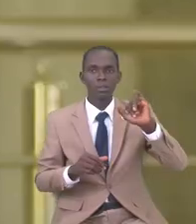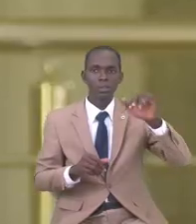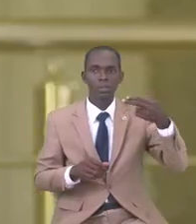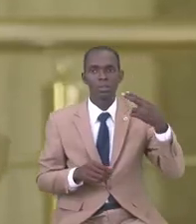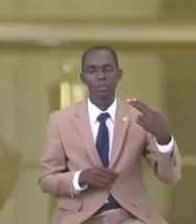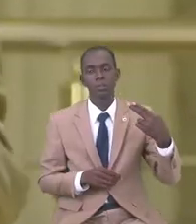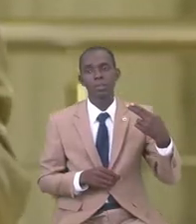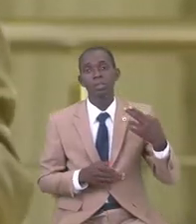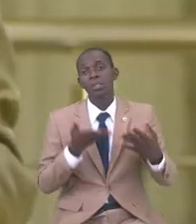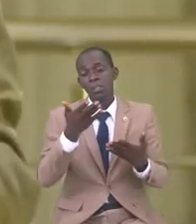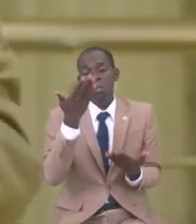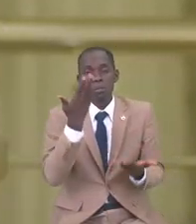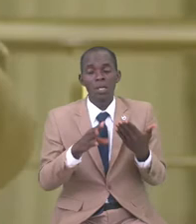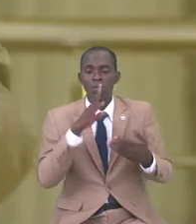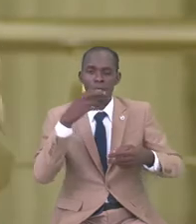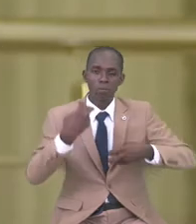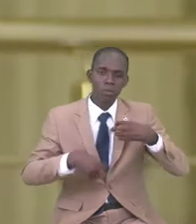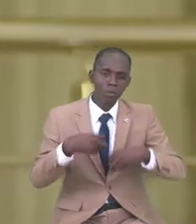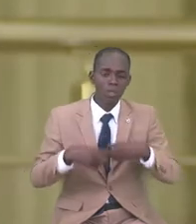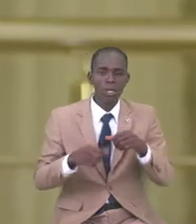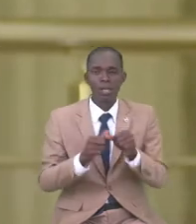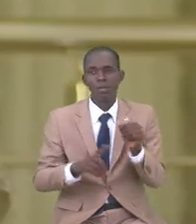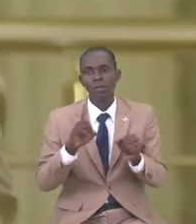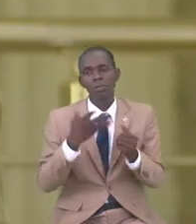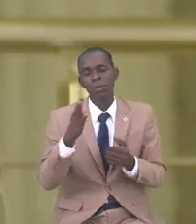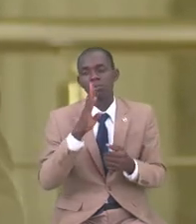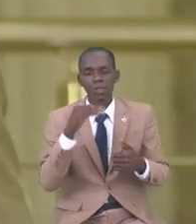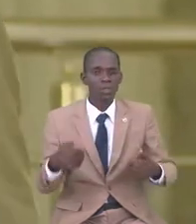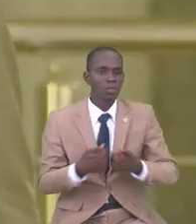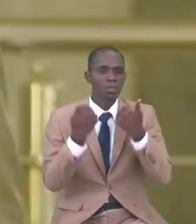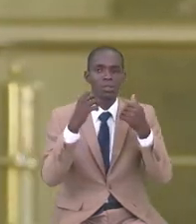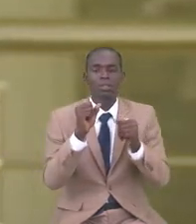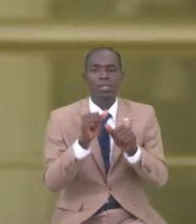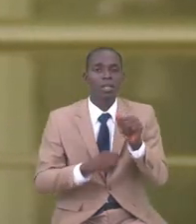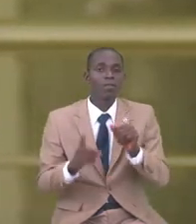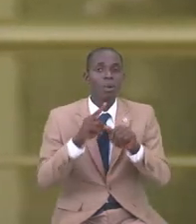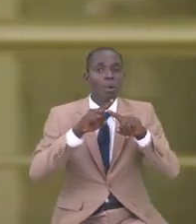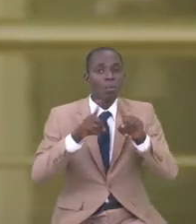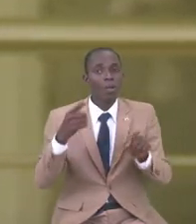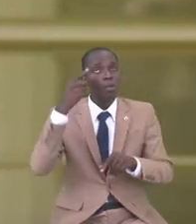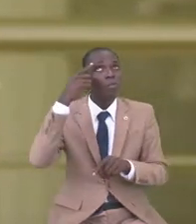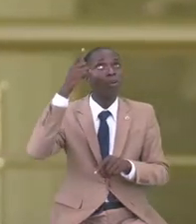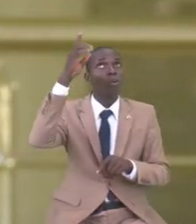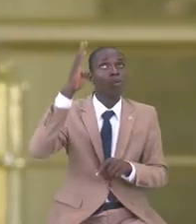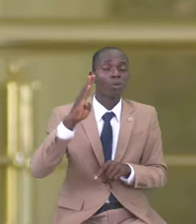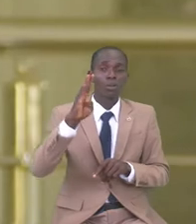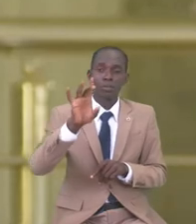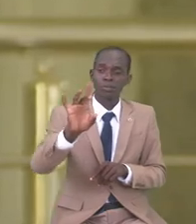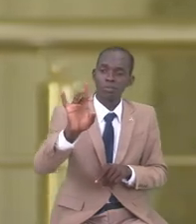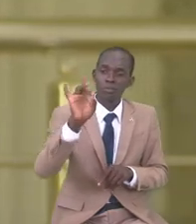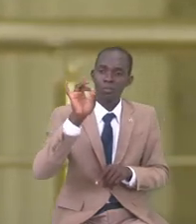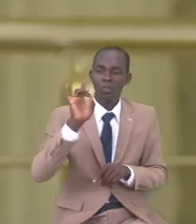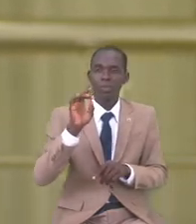be difficulties everywhere. There might be challenges everywhere. But for God's chosen man,